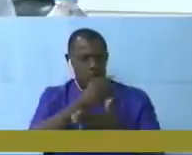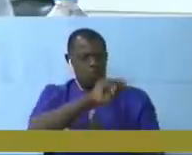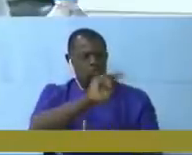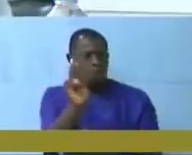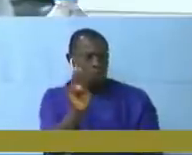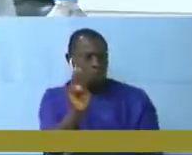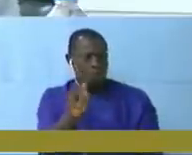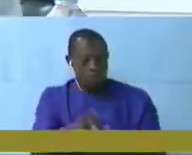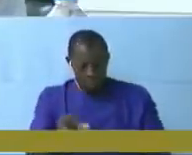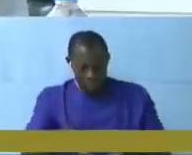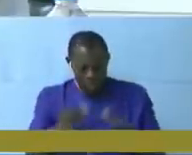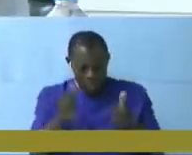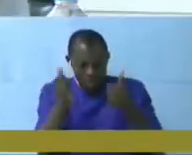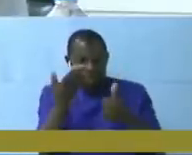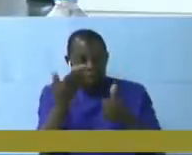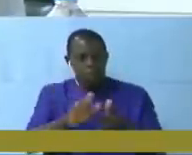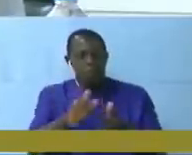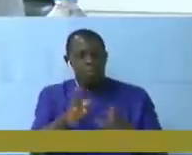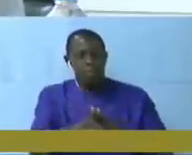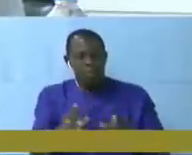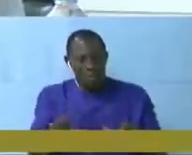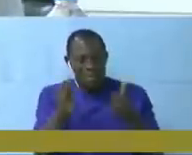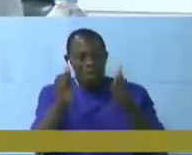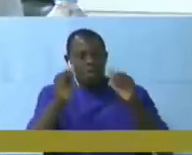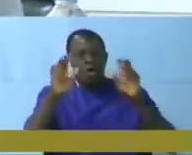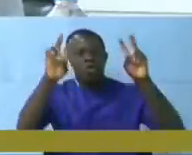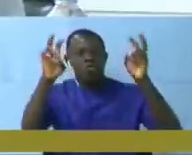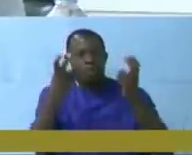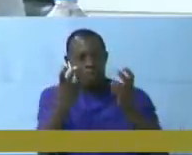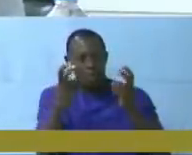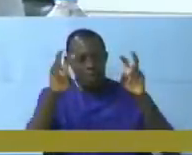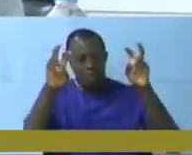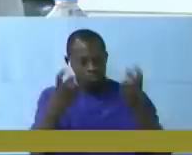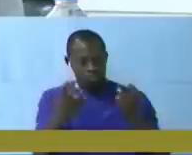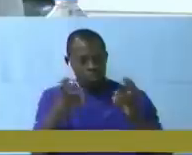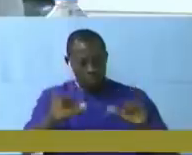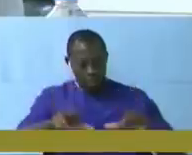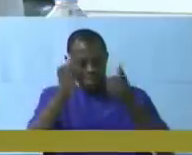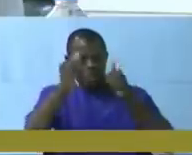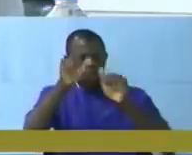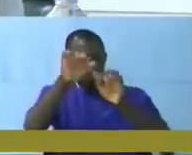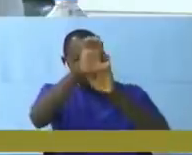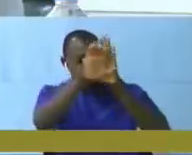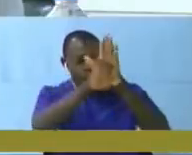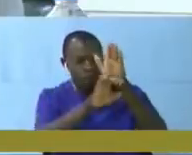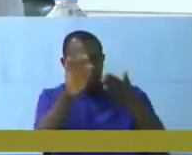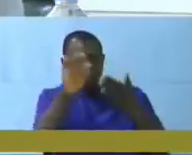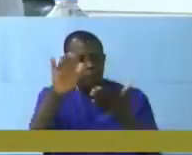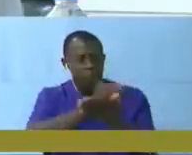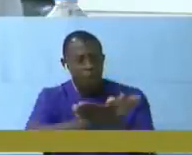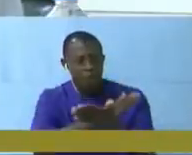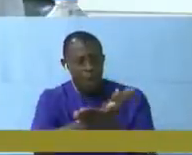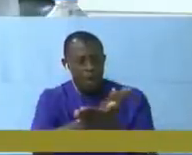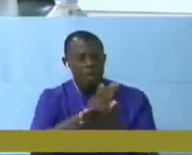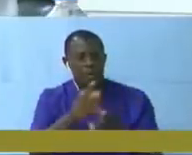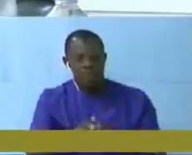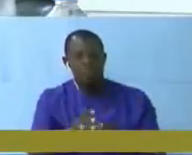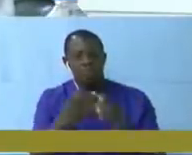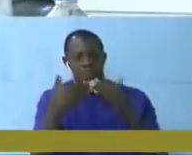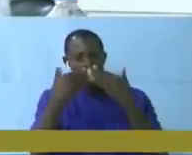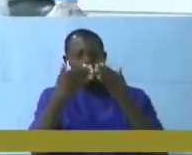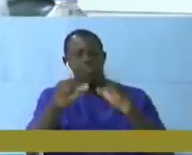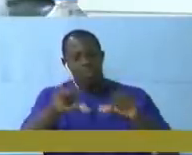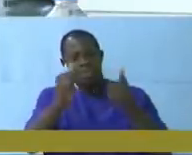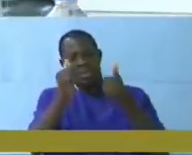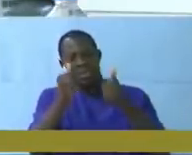would start from there. Legui na mune mu ngi set ci foy bu ñak bi ñu daldi mingale li nga xamne ni loolu lañ agalé won ci